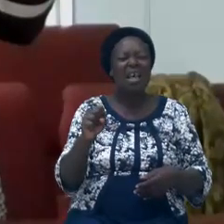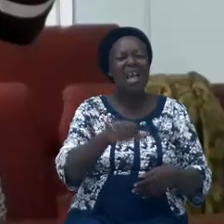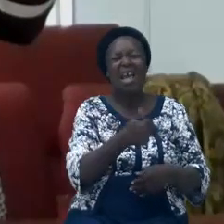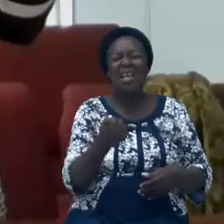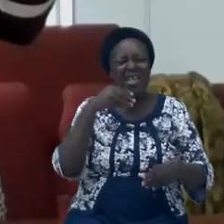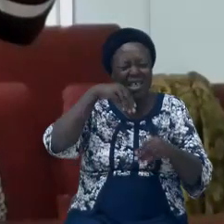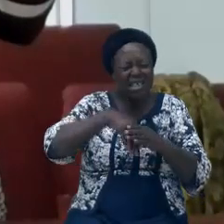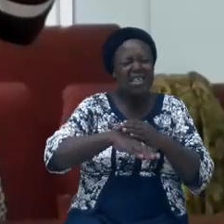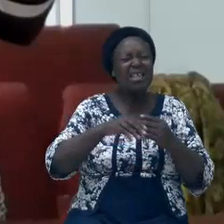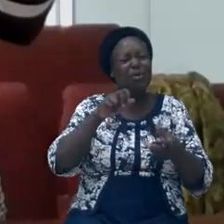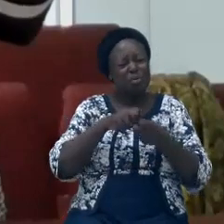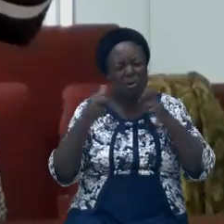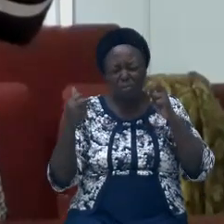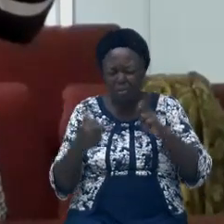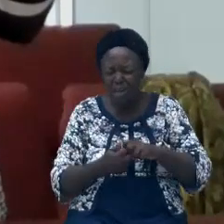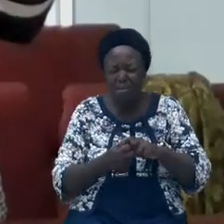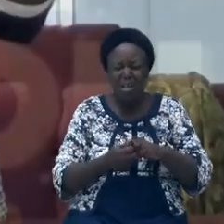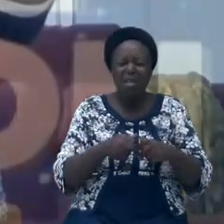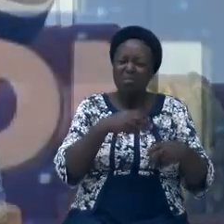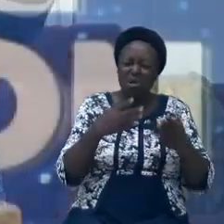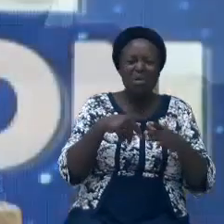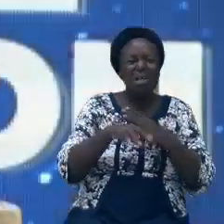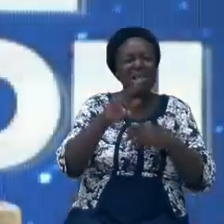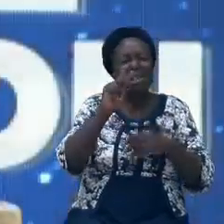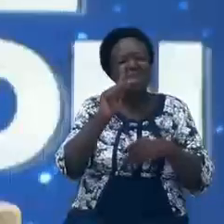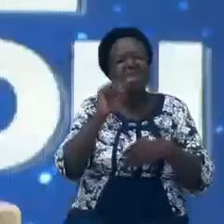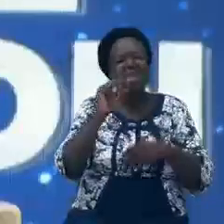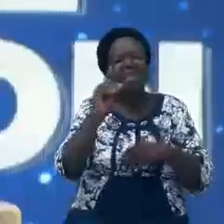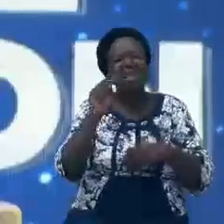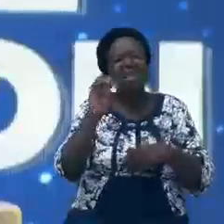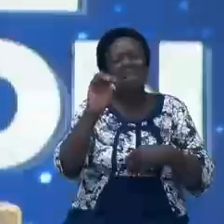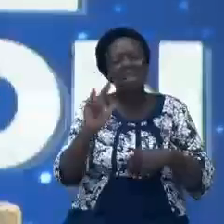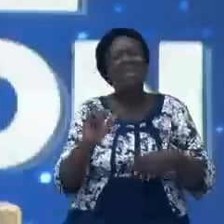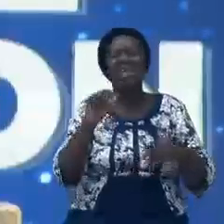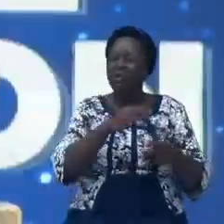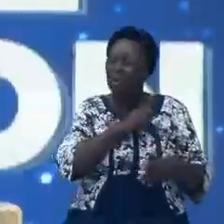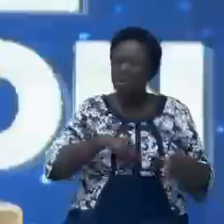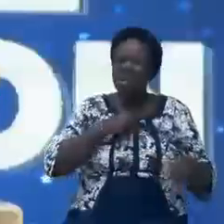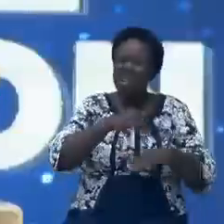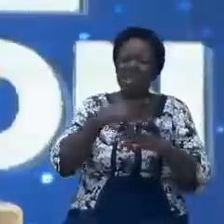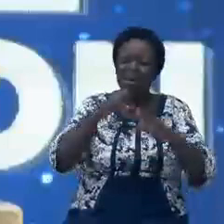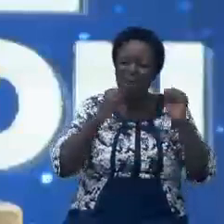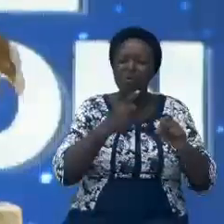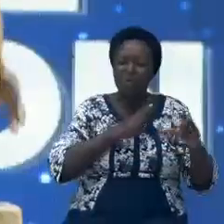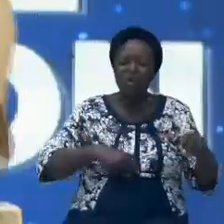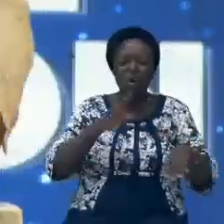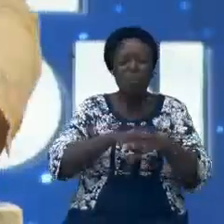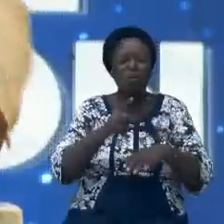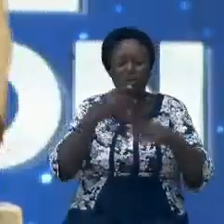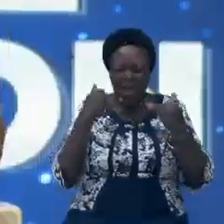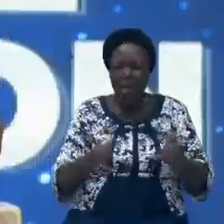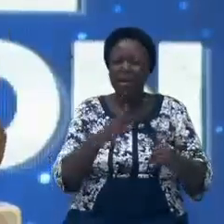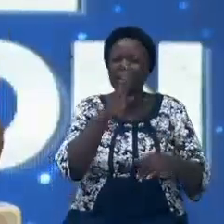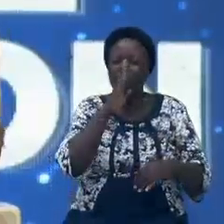like HIV/AIDS, like ulcer, any internal problem on the kidney, in the lungs, I send